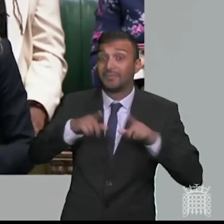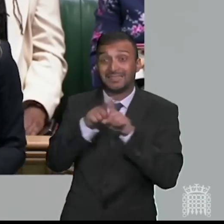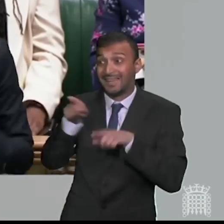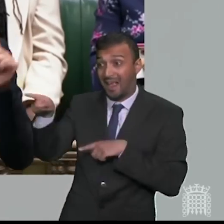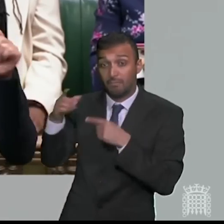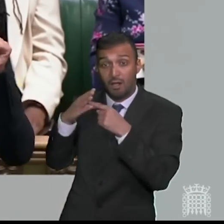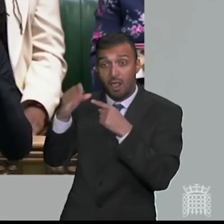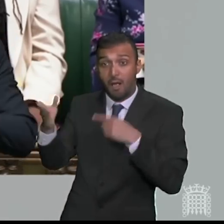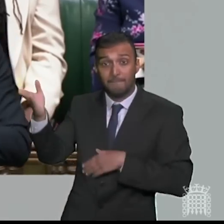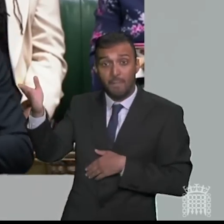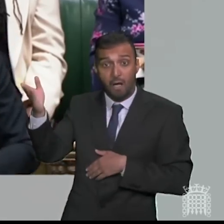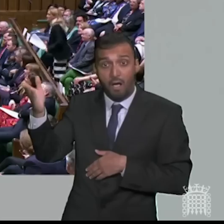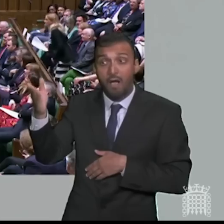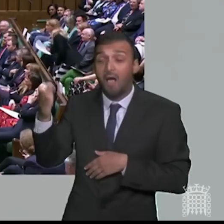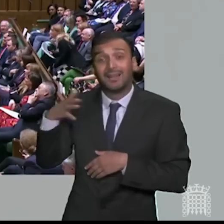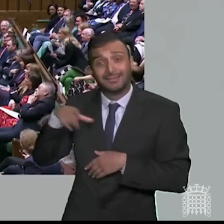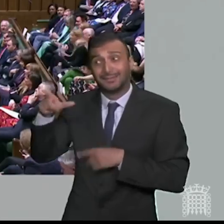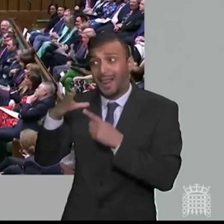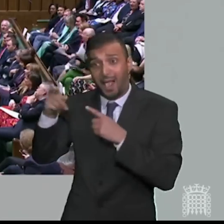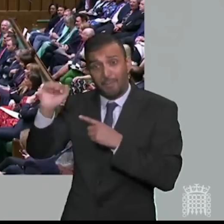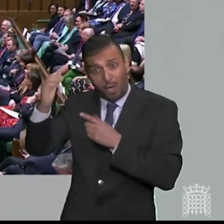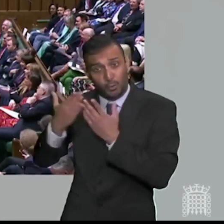putting its back on its feet.